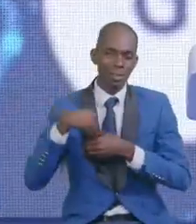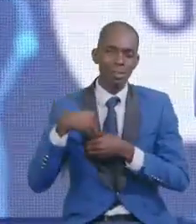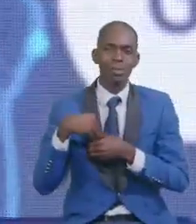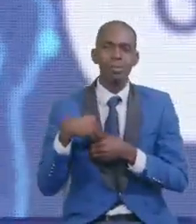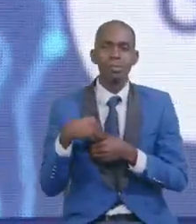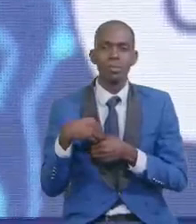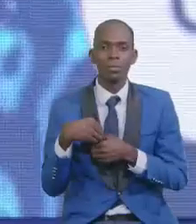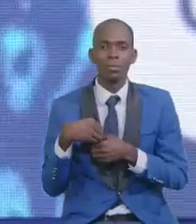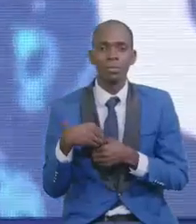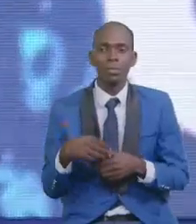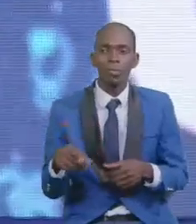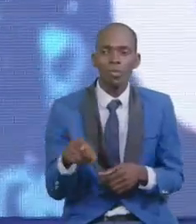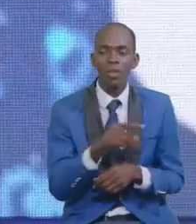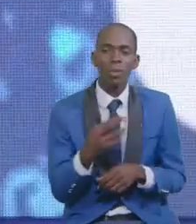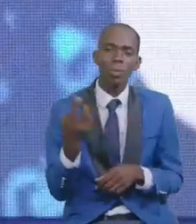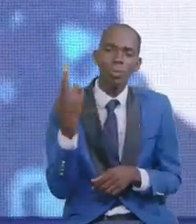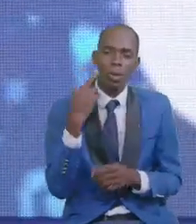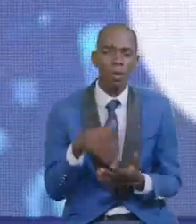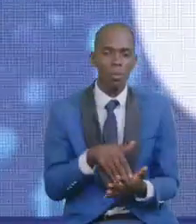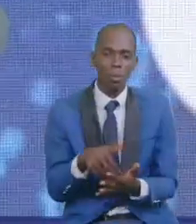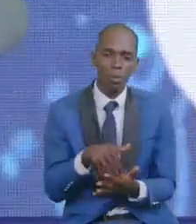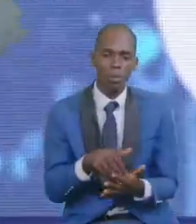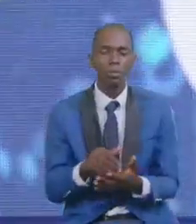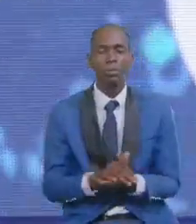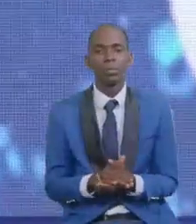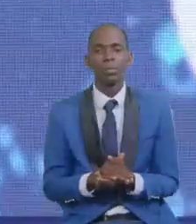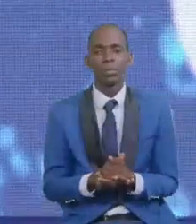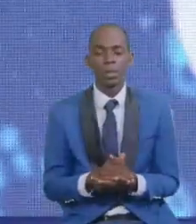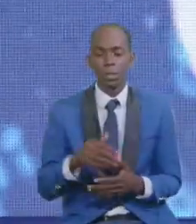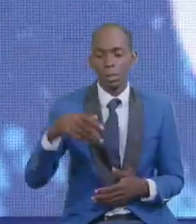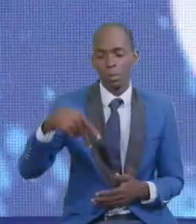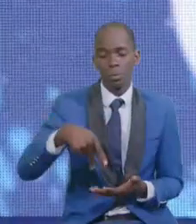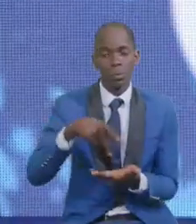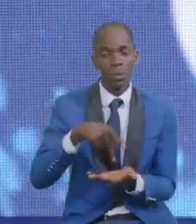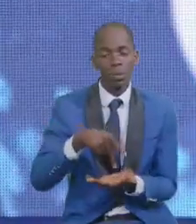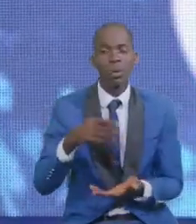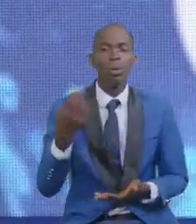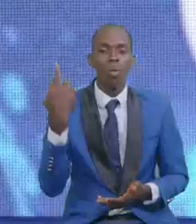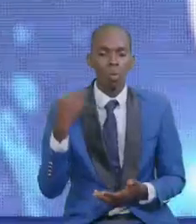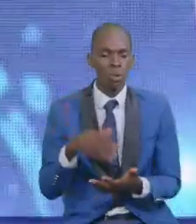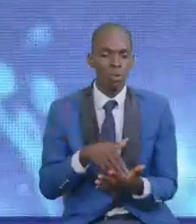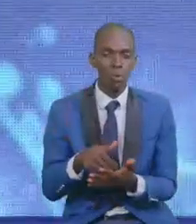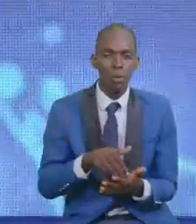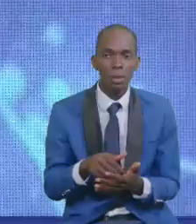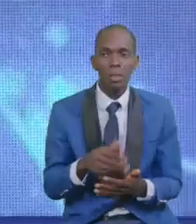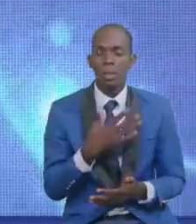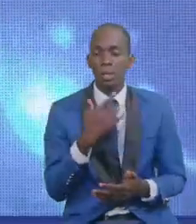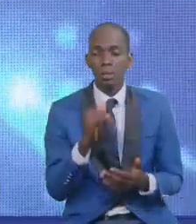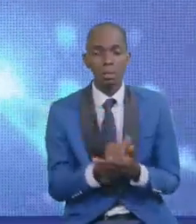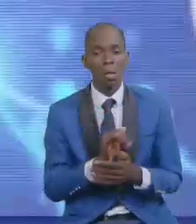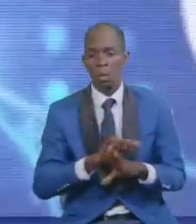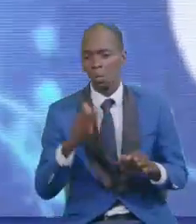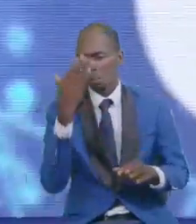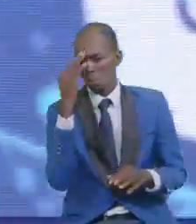They were weak. Peter was weak. And he said, I don't know the